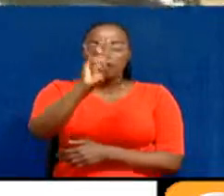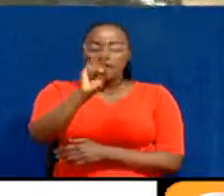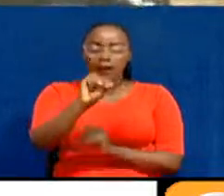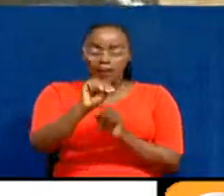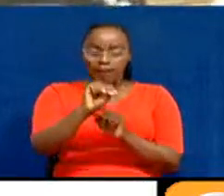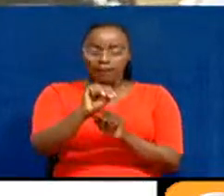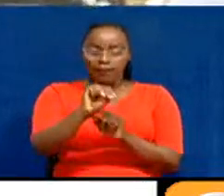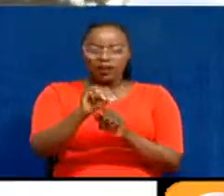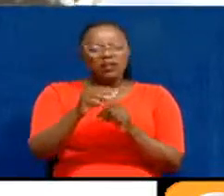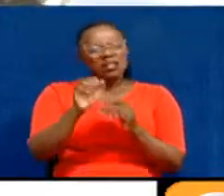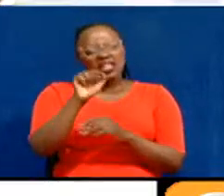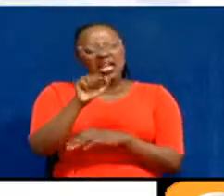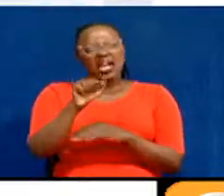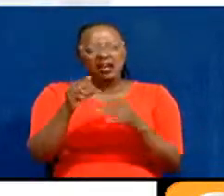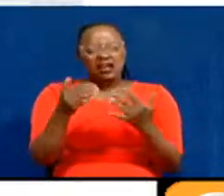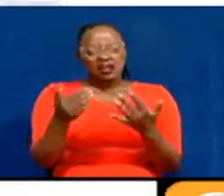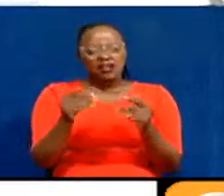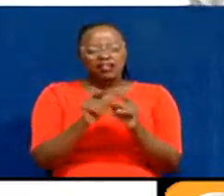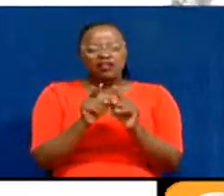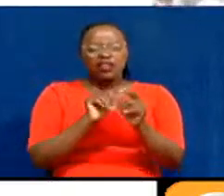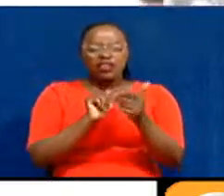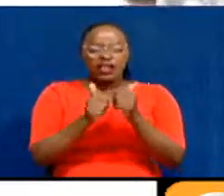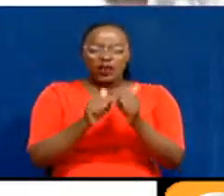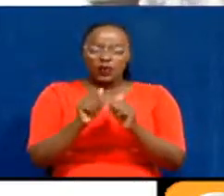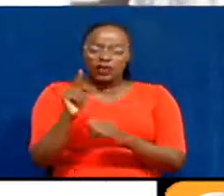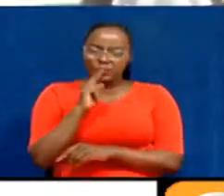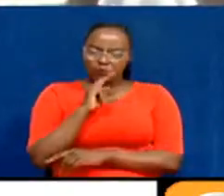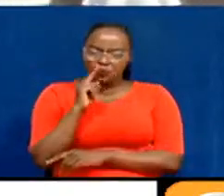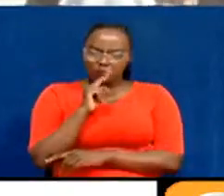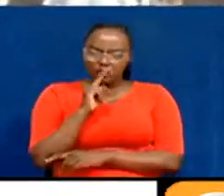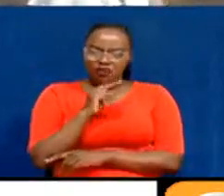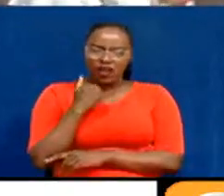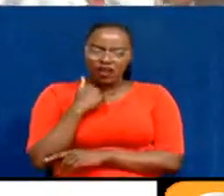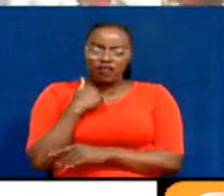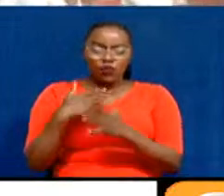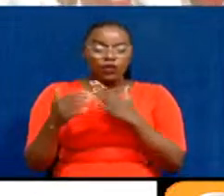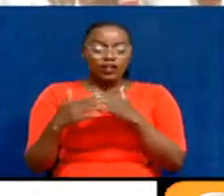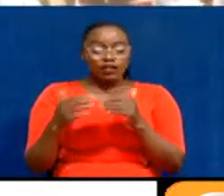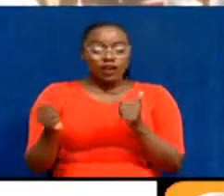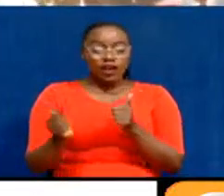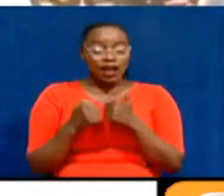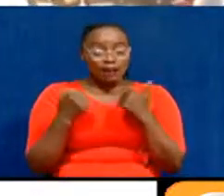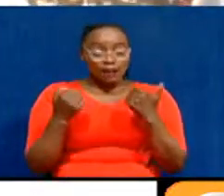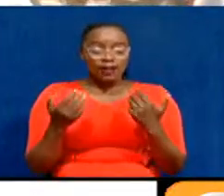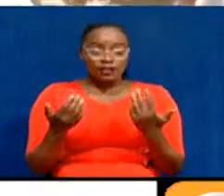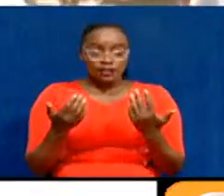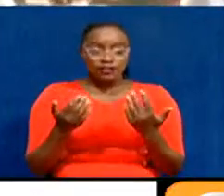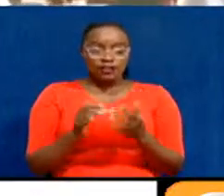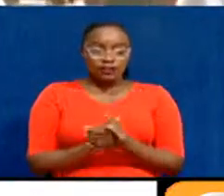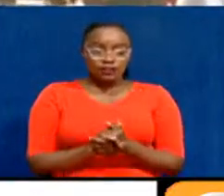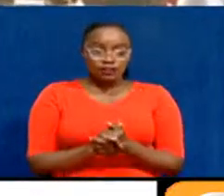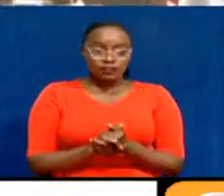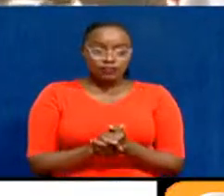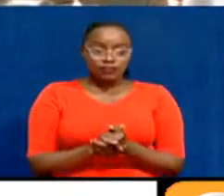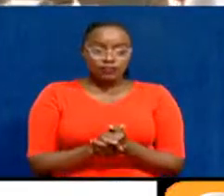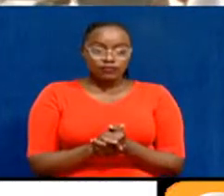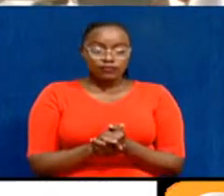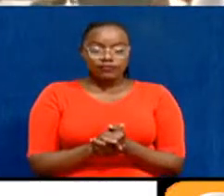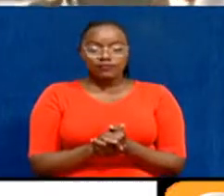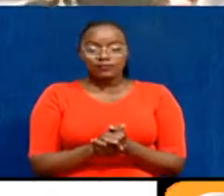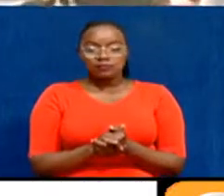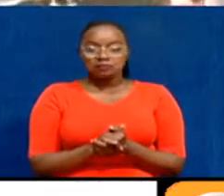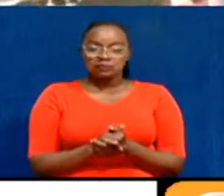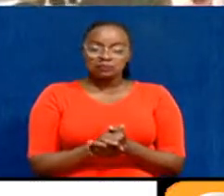Democratic Movement. Of course, it's contested what really happened with the numbers, and